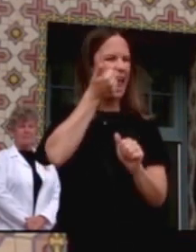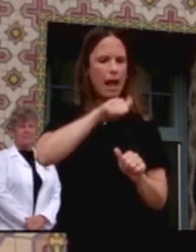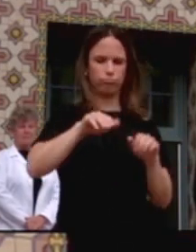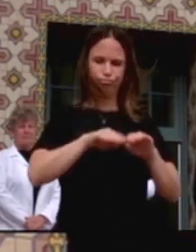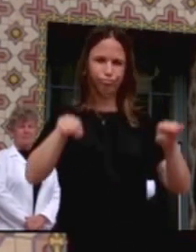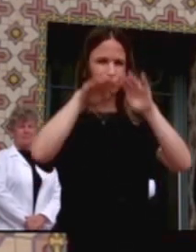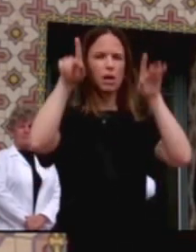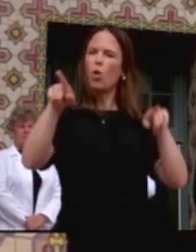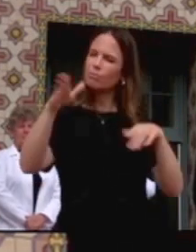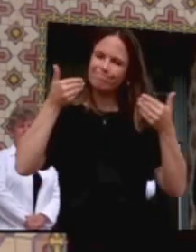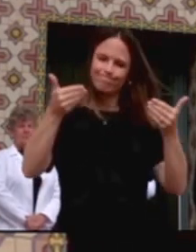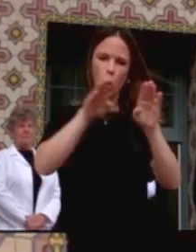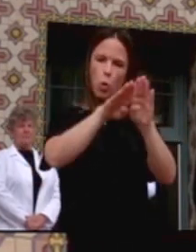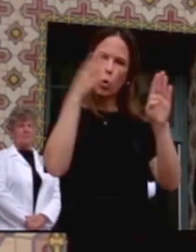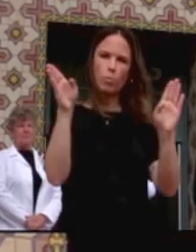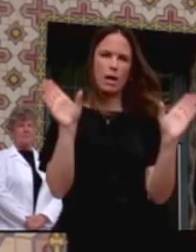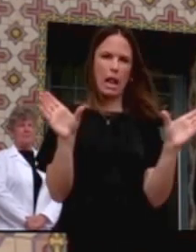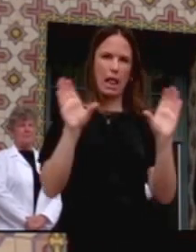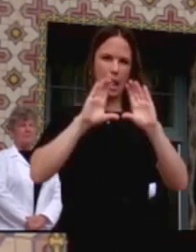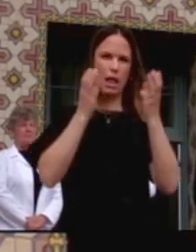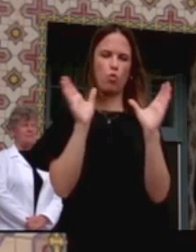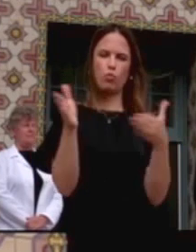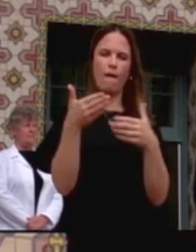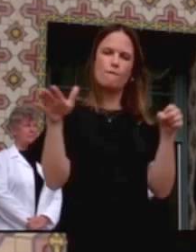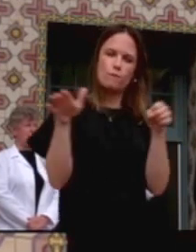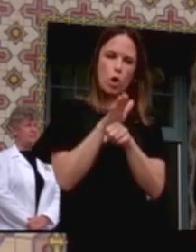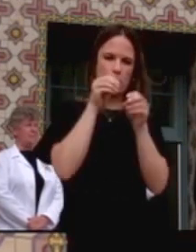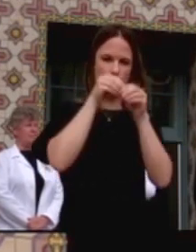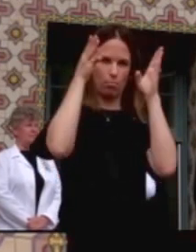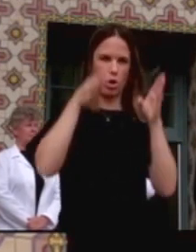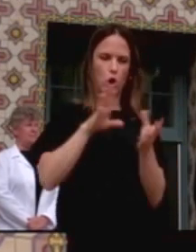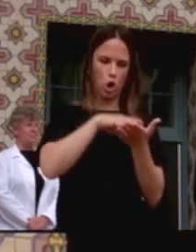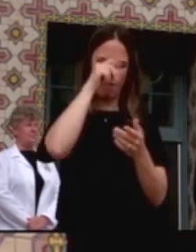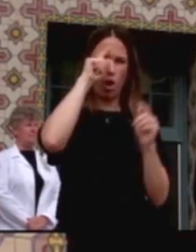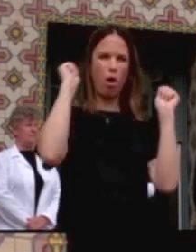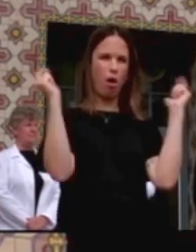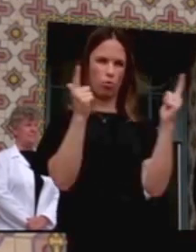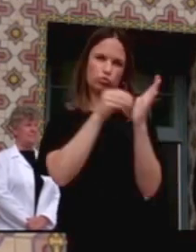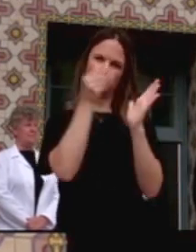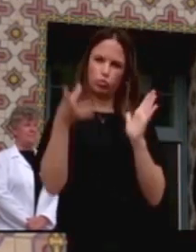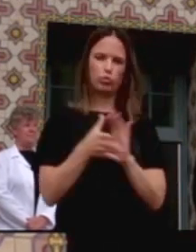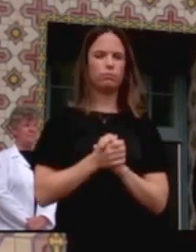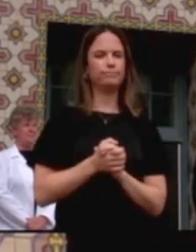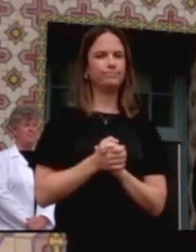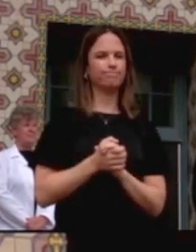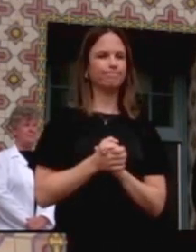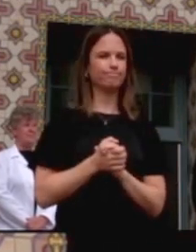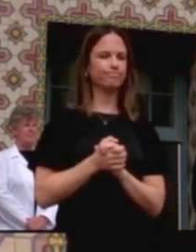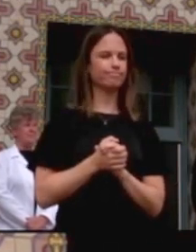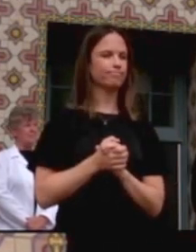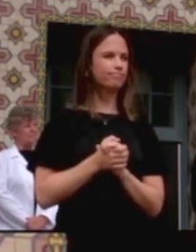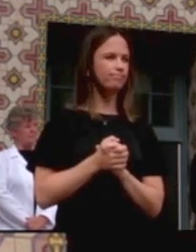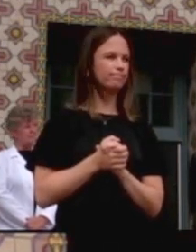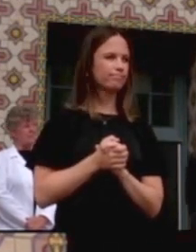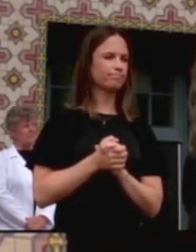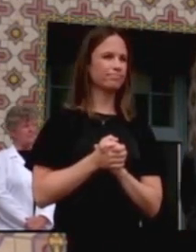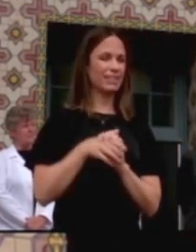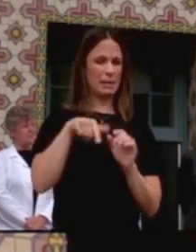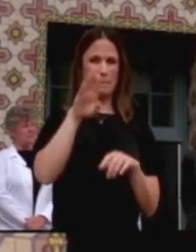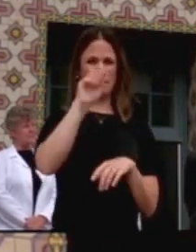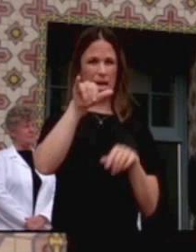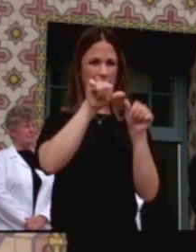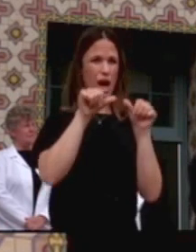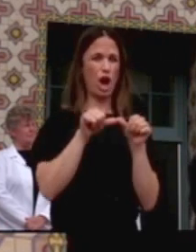to open their classrooms for full in-person learning for all students. And on this, us Bay Area